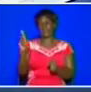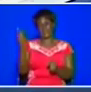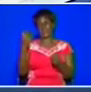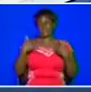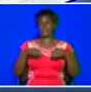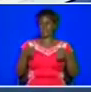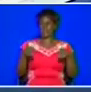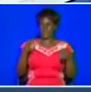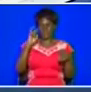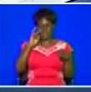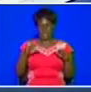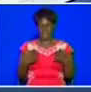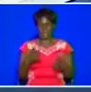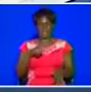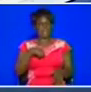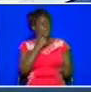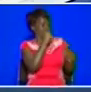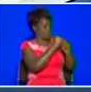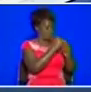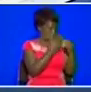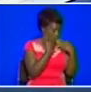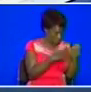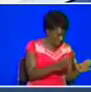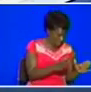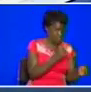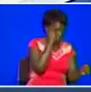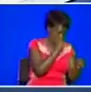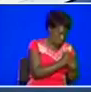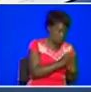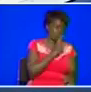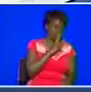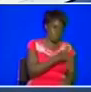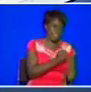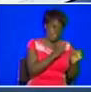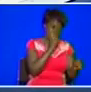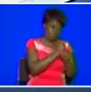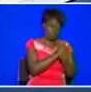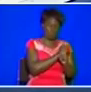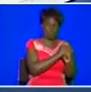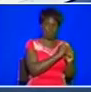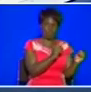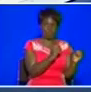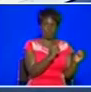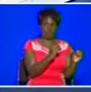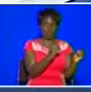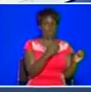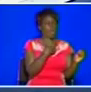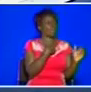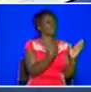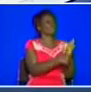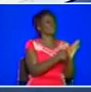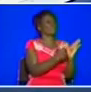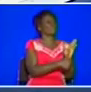wait to see how it happens. We have said we will do it. We will do it. If we don't do it, we will pay a huge political price for it.